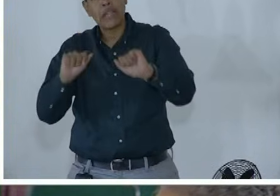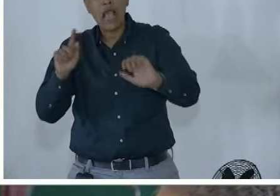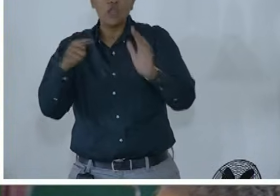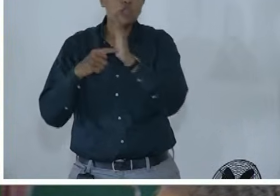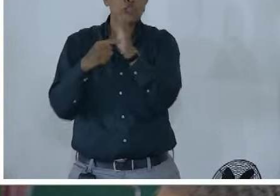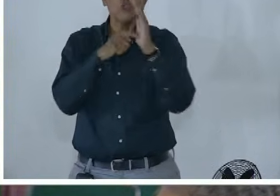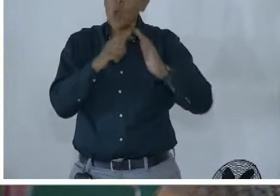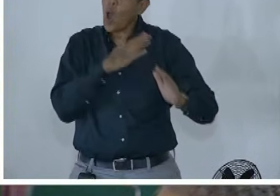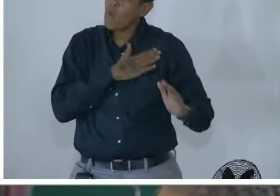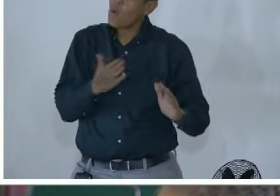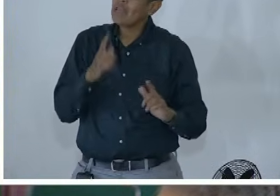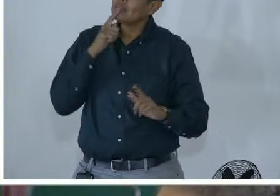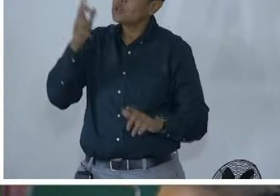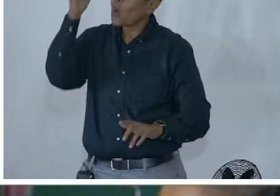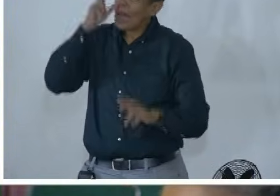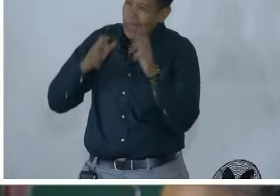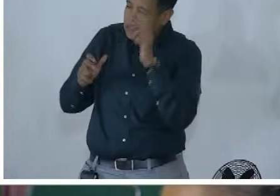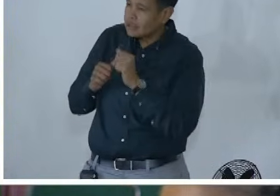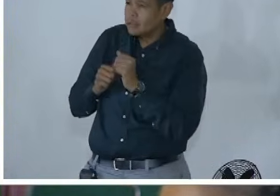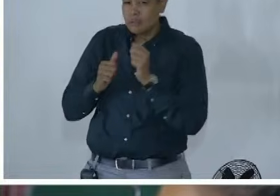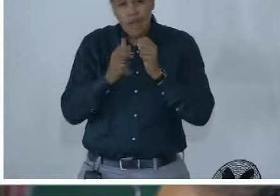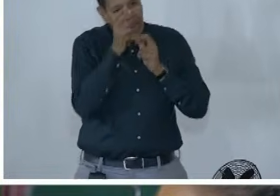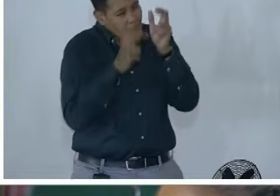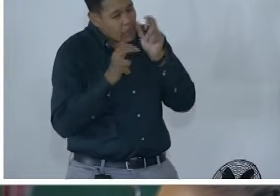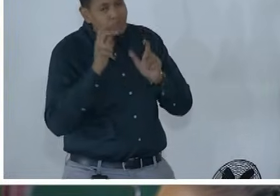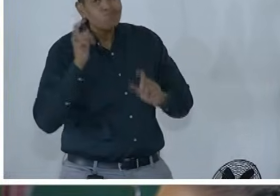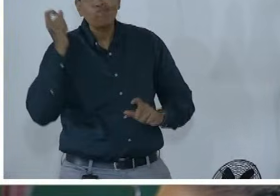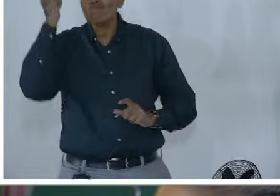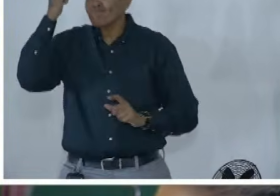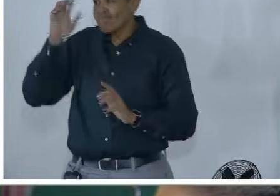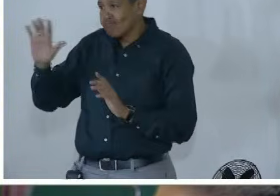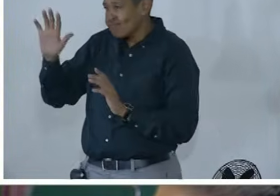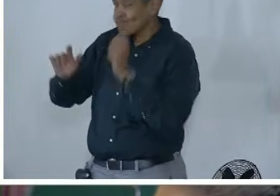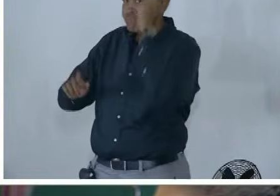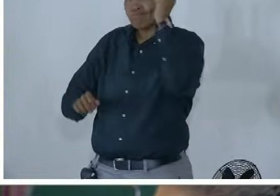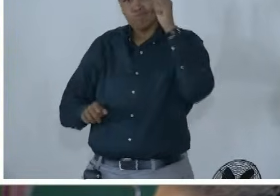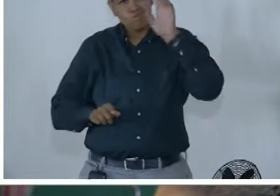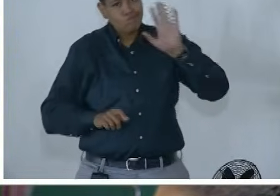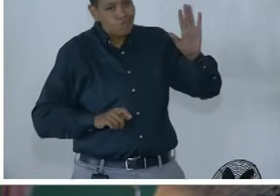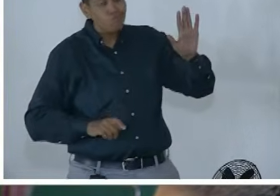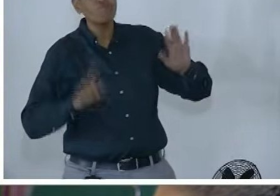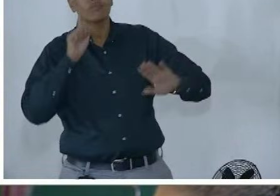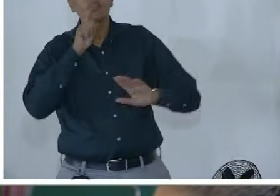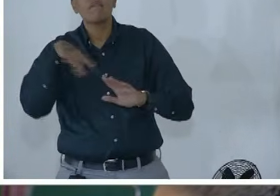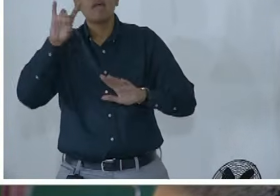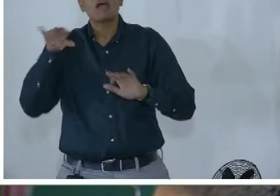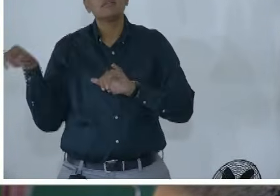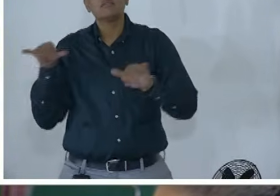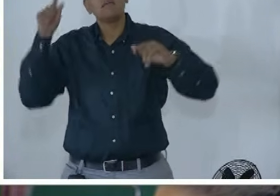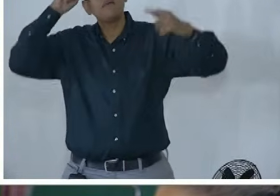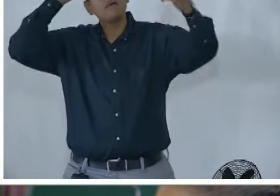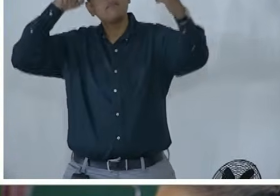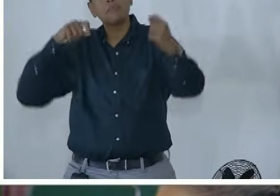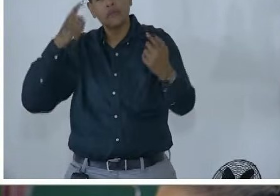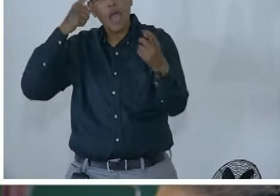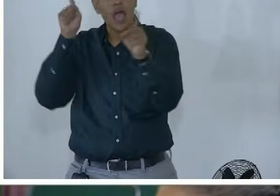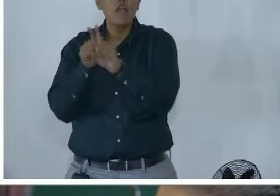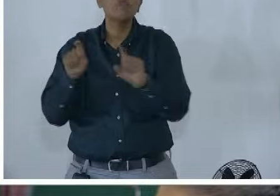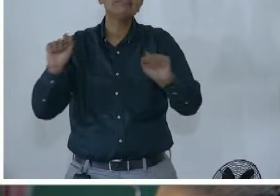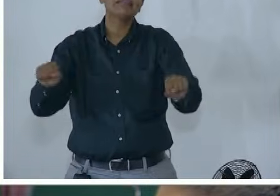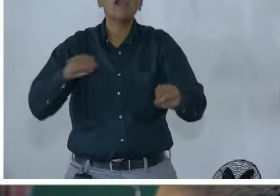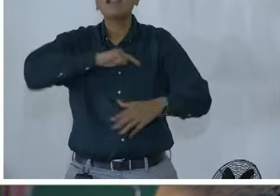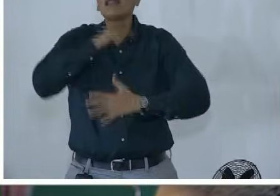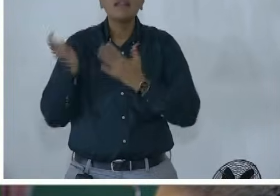a willingness to listen, to understand, and to find common ground. These